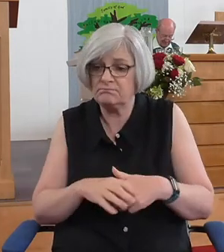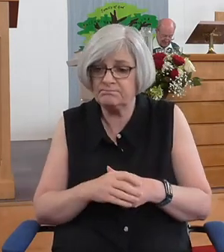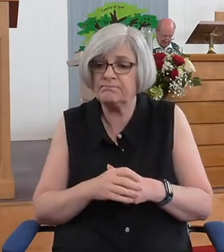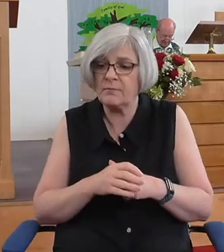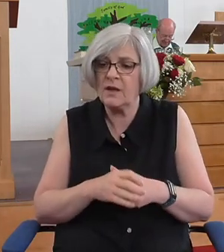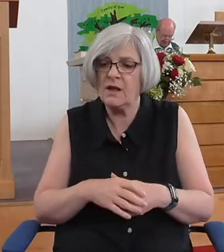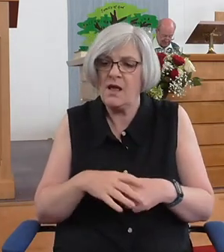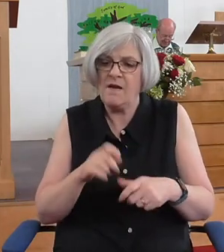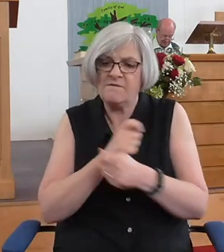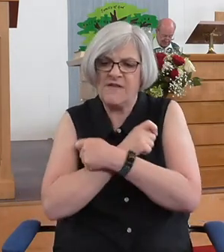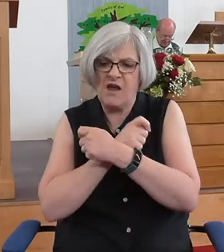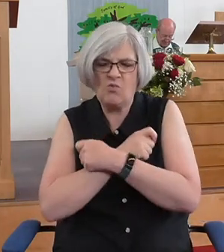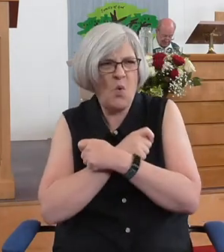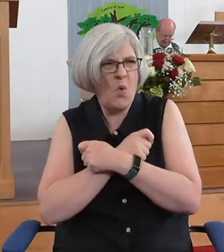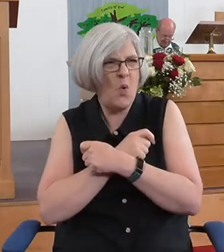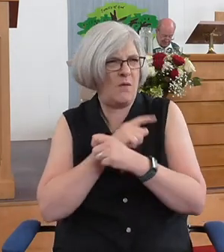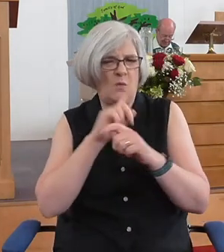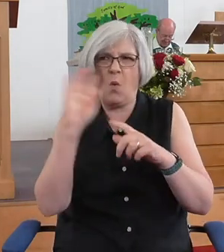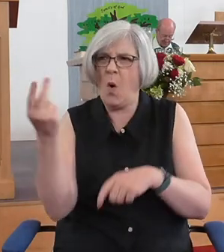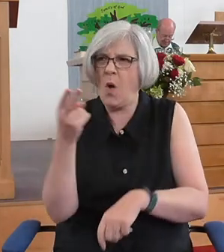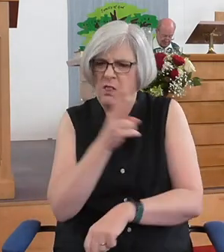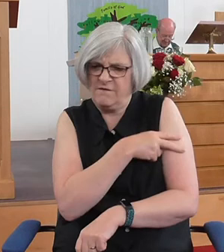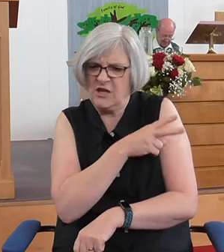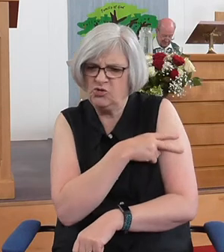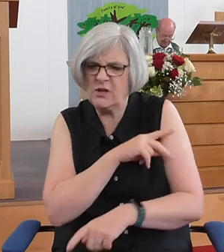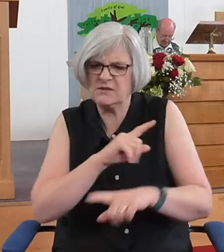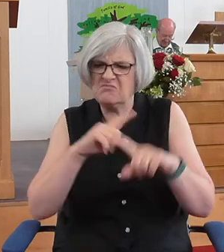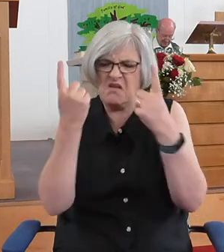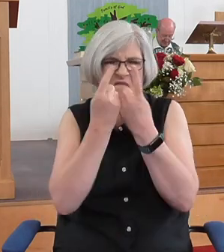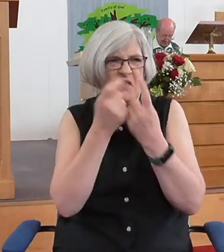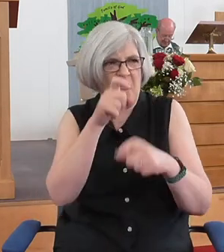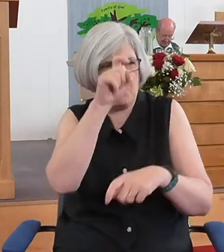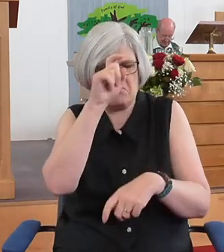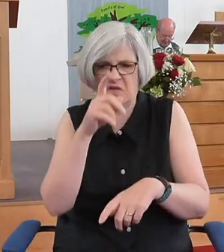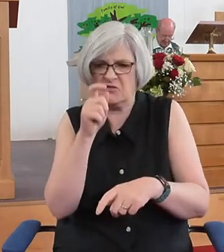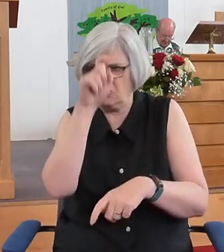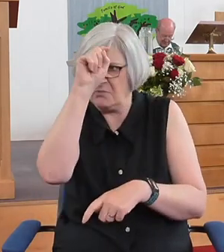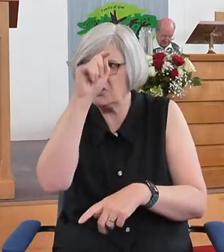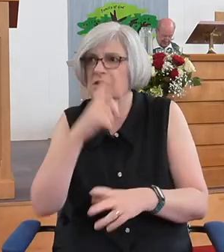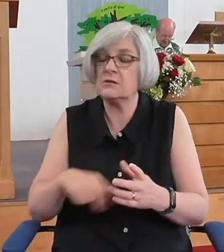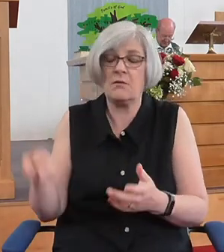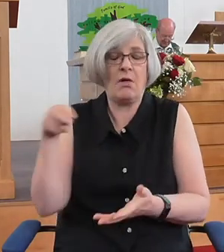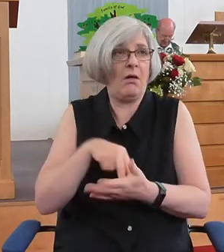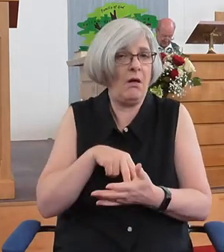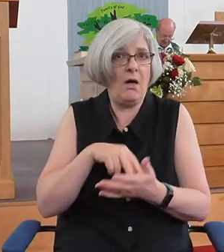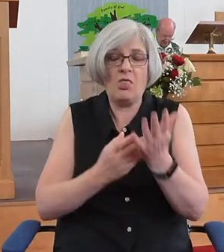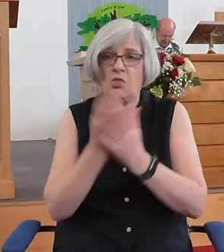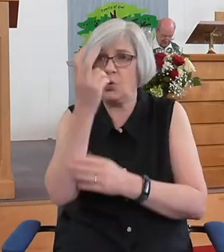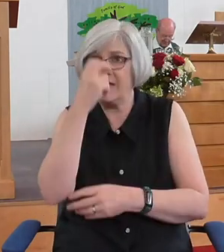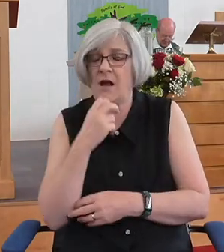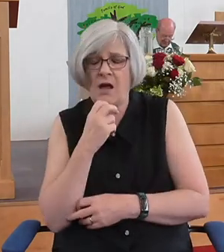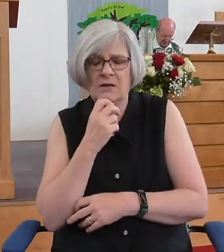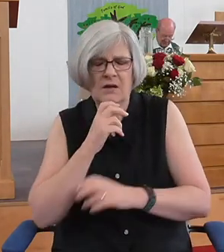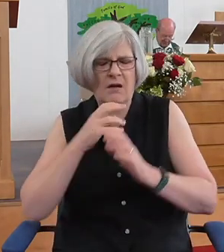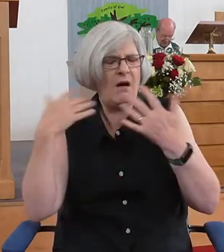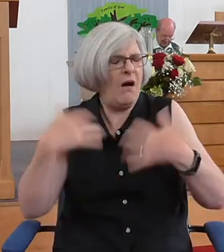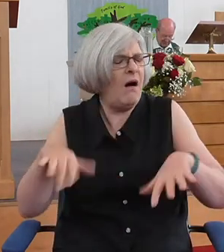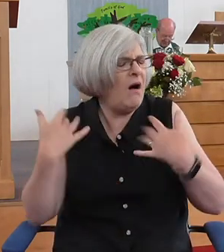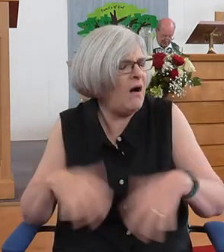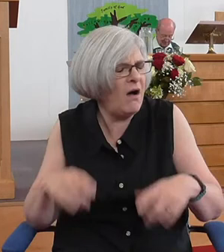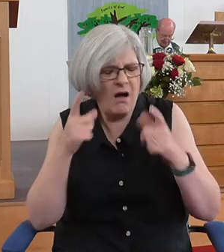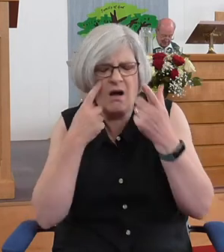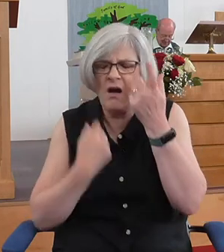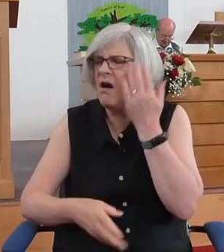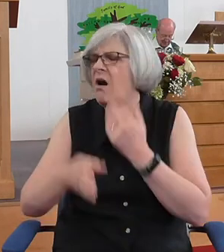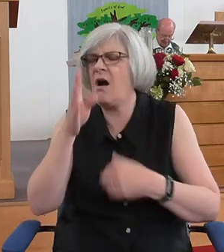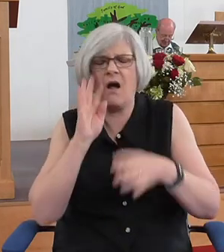Pharaoh and all his officials and all the Egyptians got up during the night, and there was loud wailing in Egypt, for